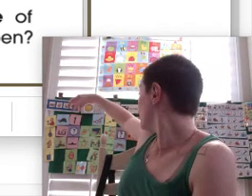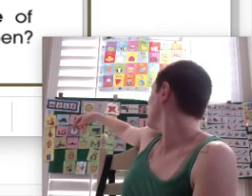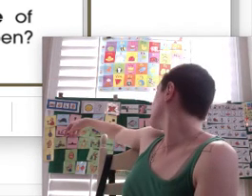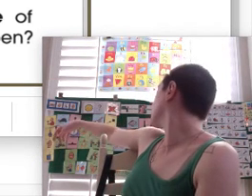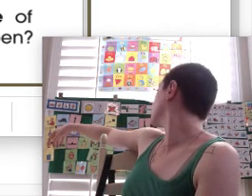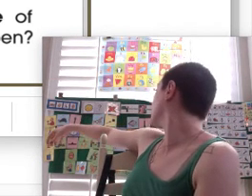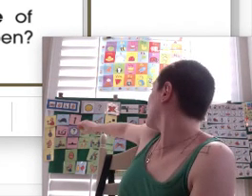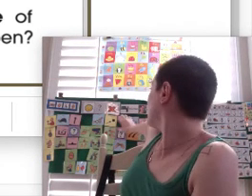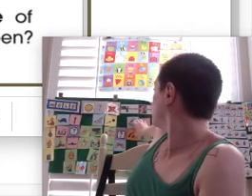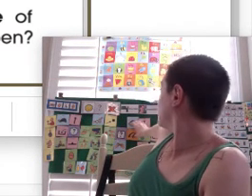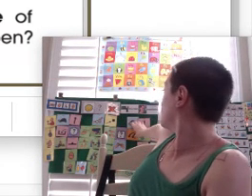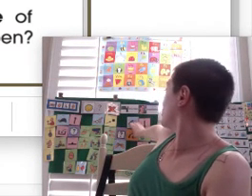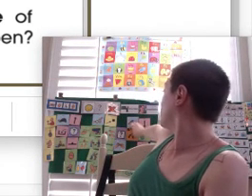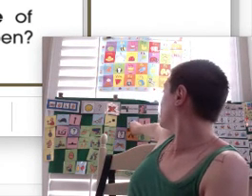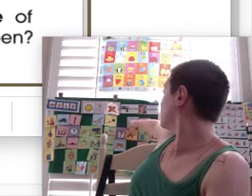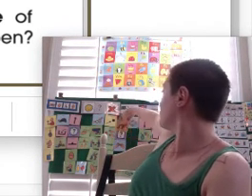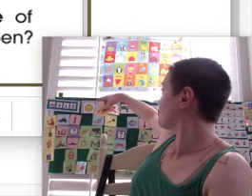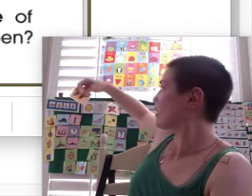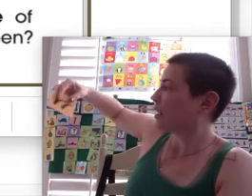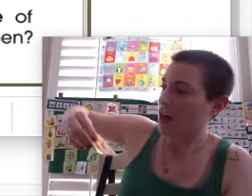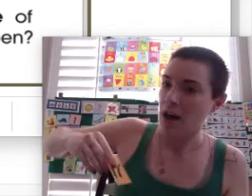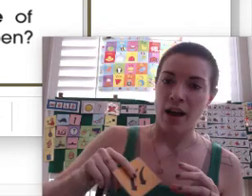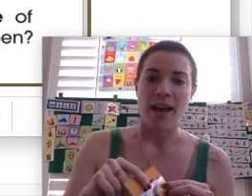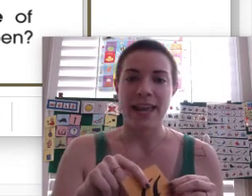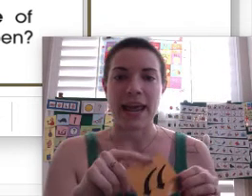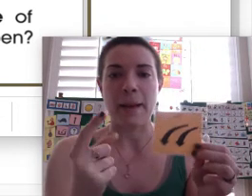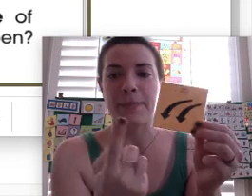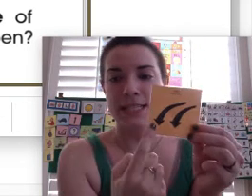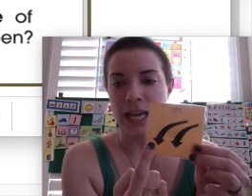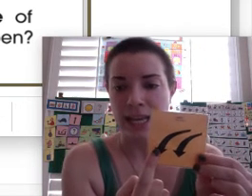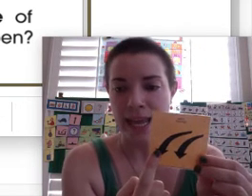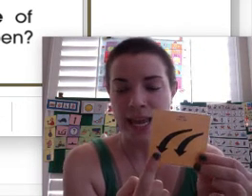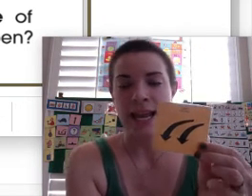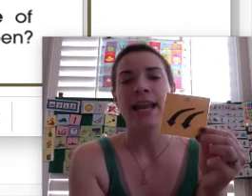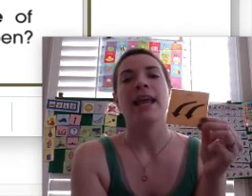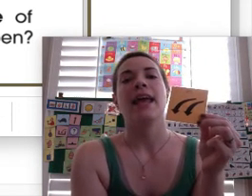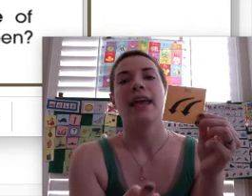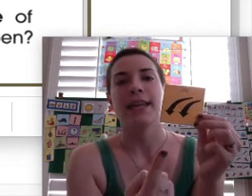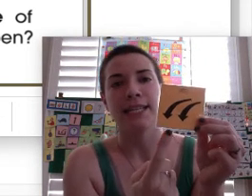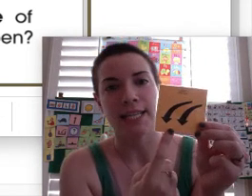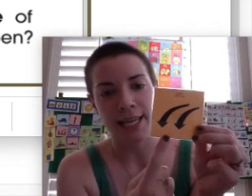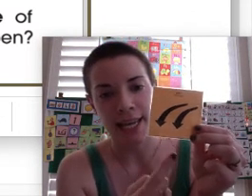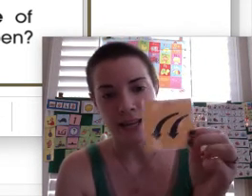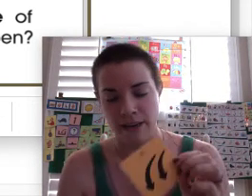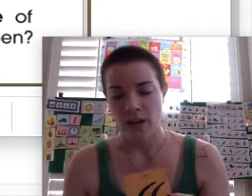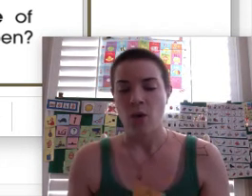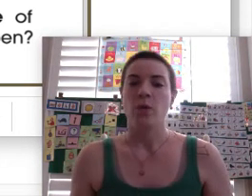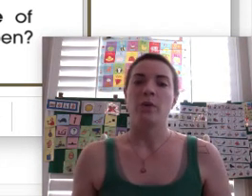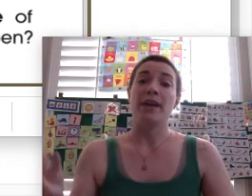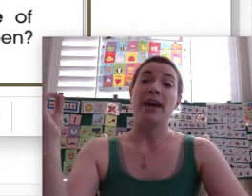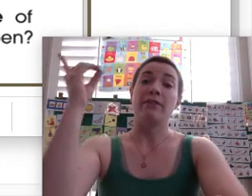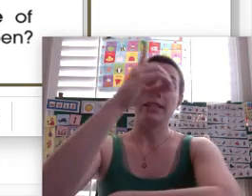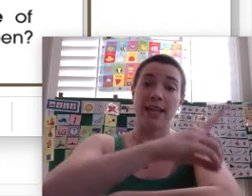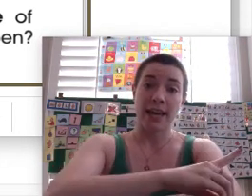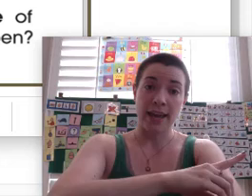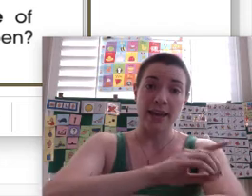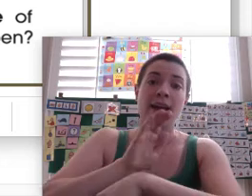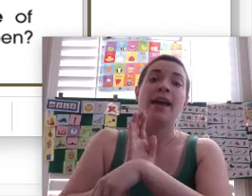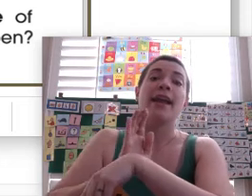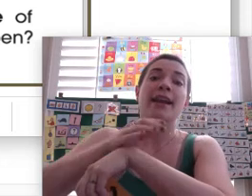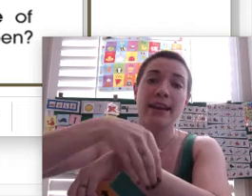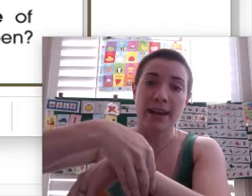Oh, where's my picture? I got it somewhere here. It happens again and again, where we have